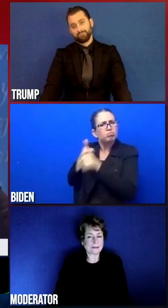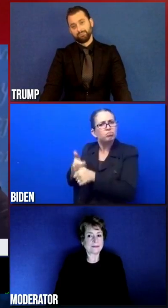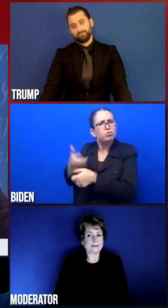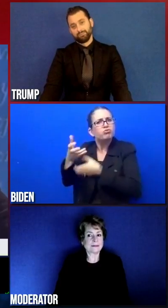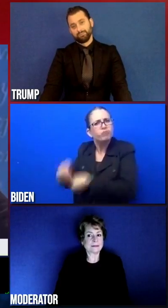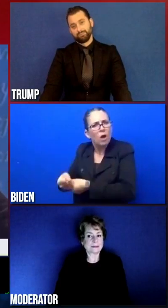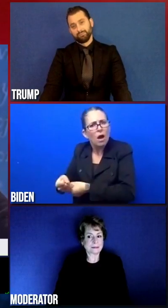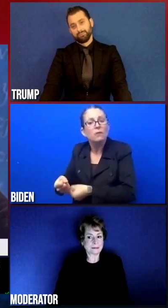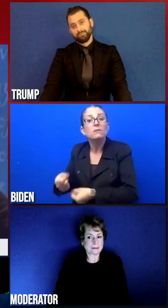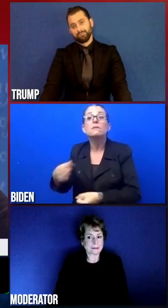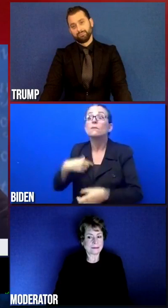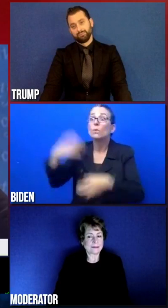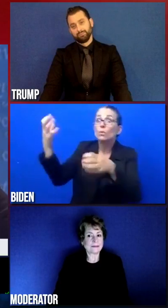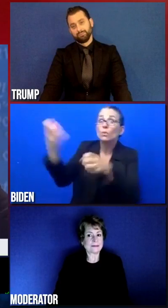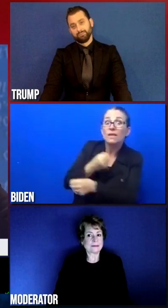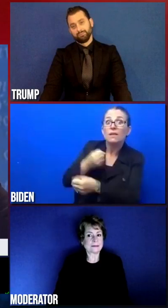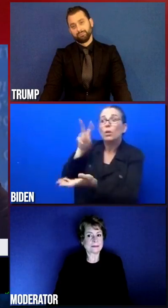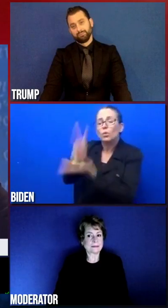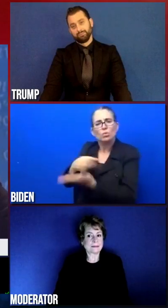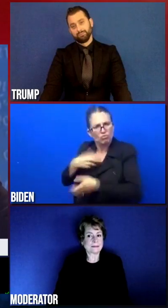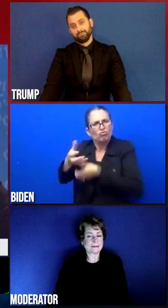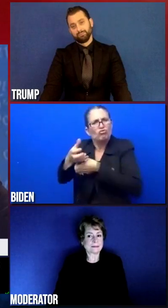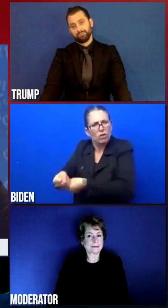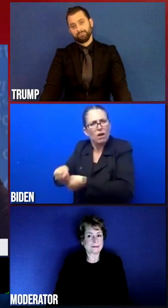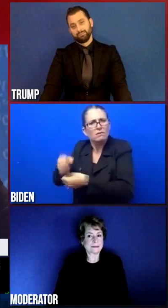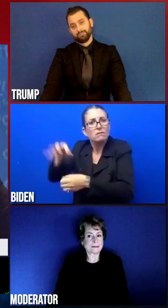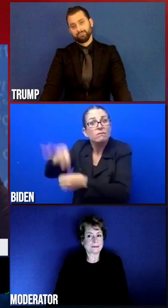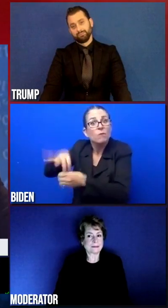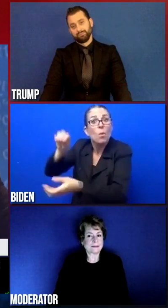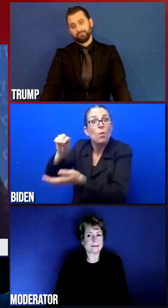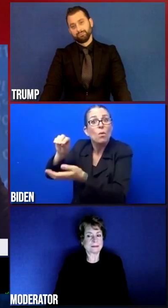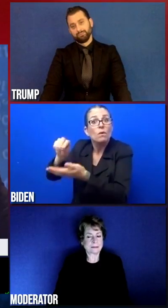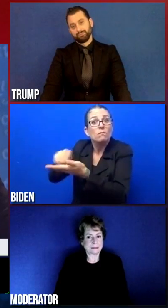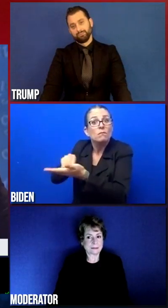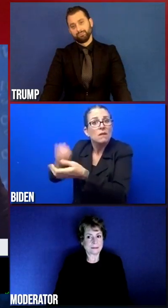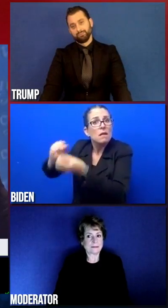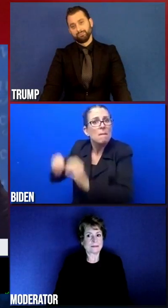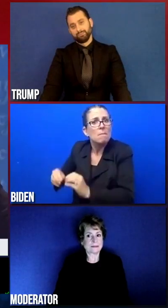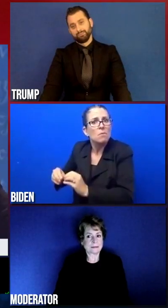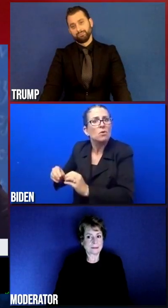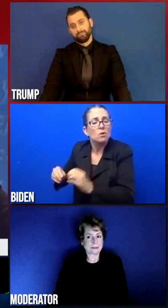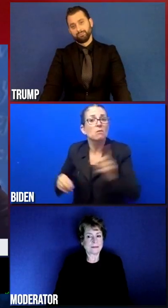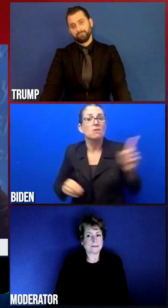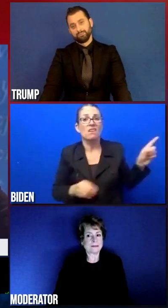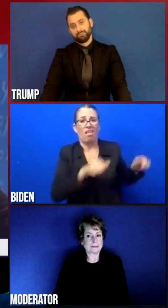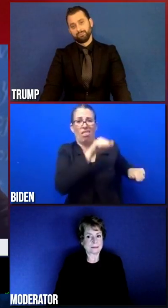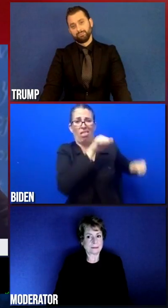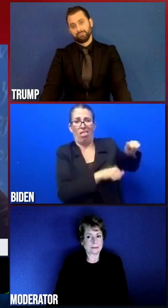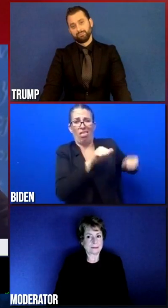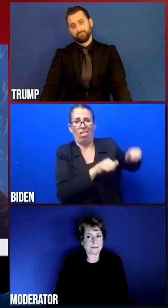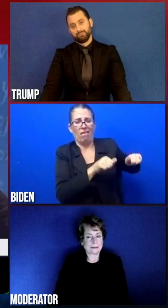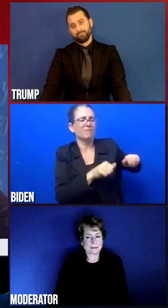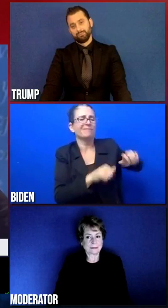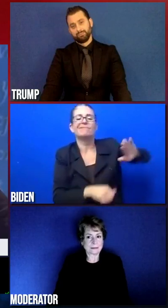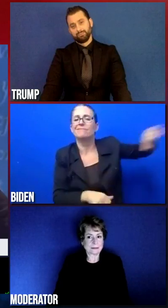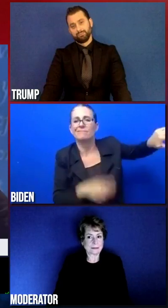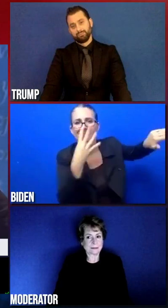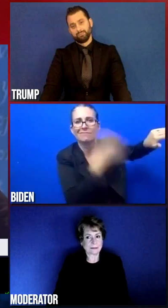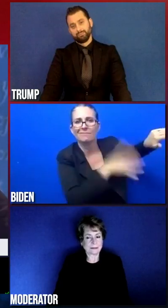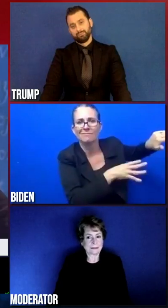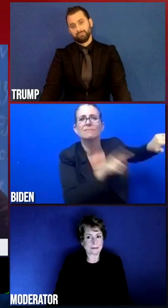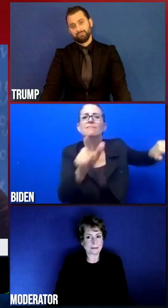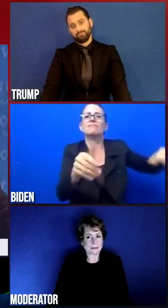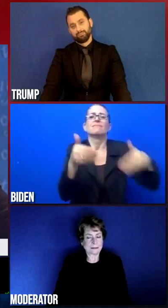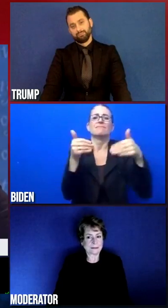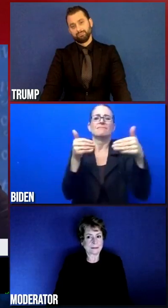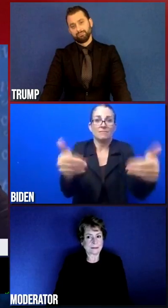he says he's not sure what he's going to accept, well, let me tell you something. It doesn't matter, because if we get the votes, it's going to be all over. He's going to